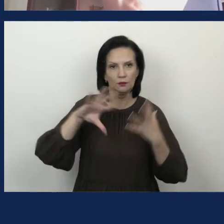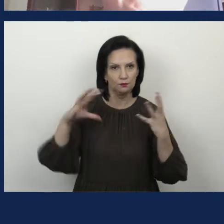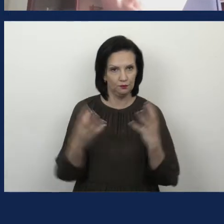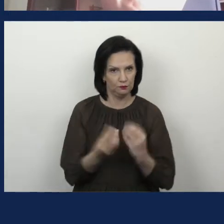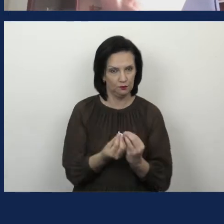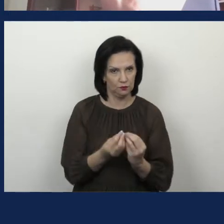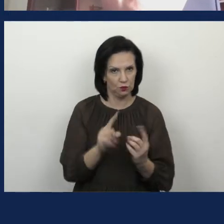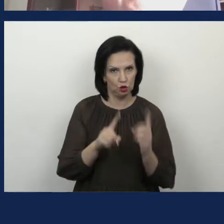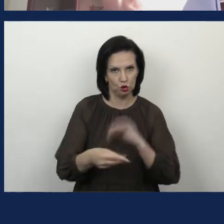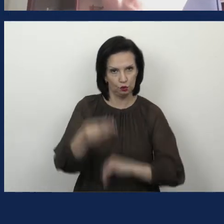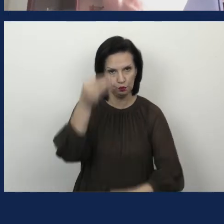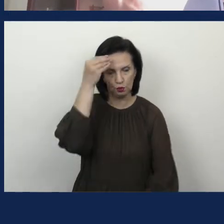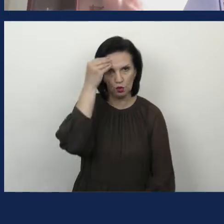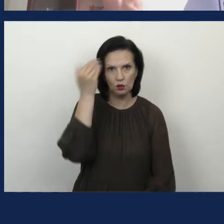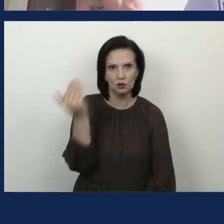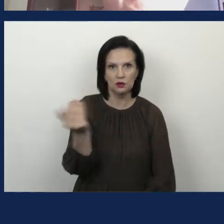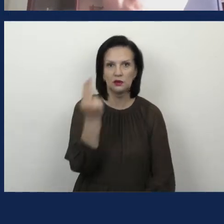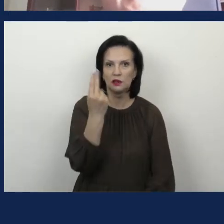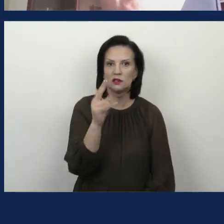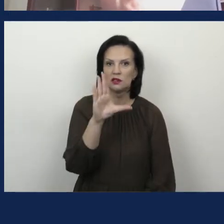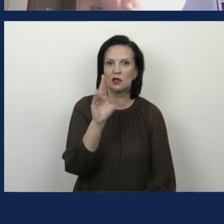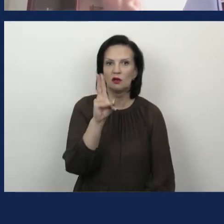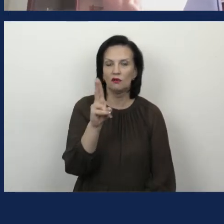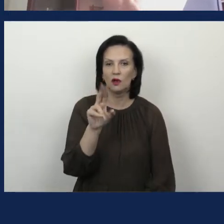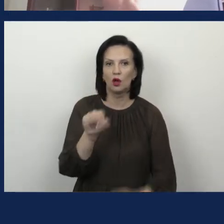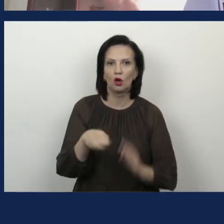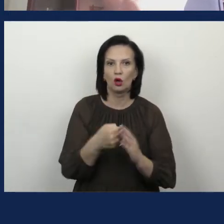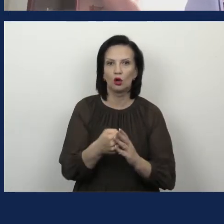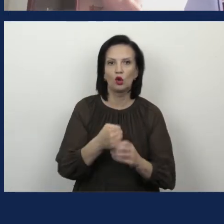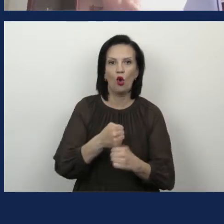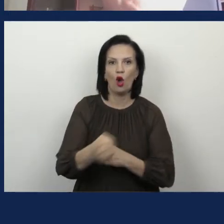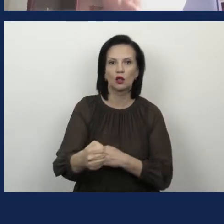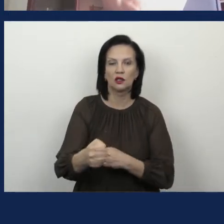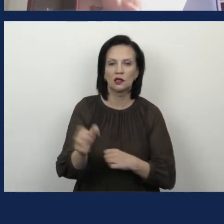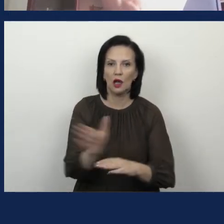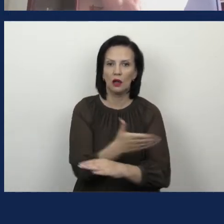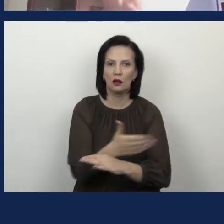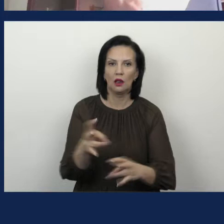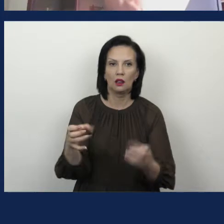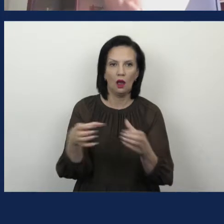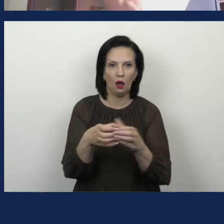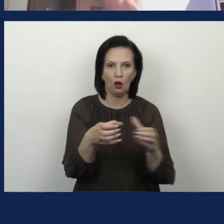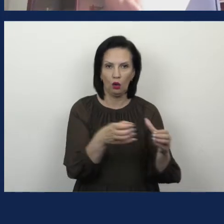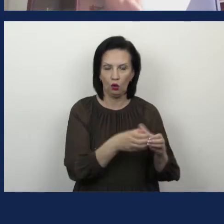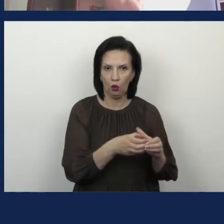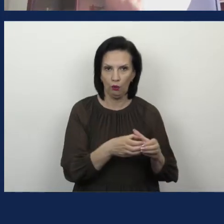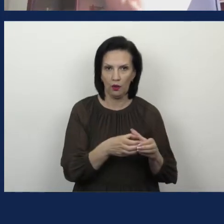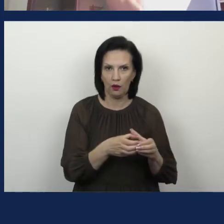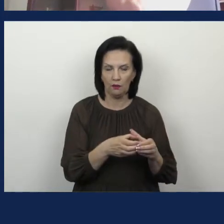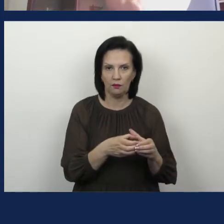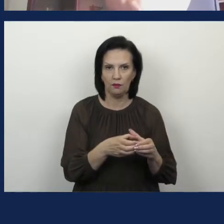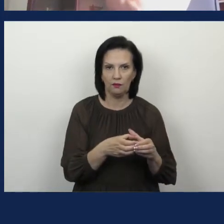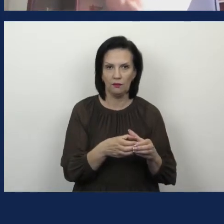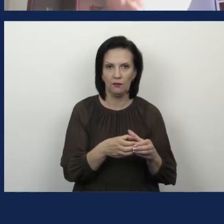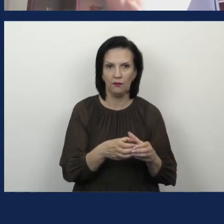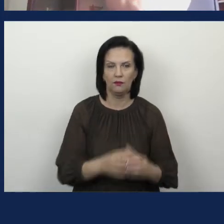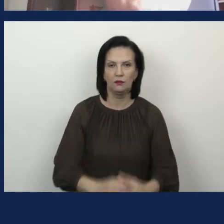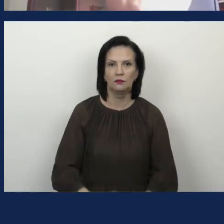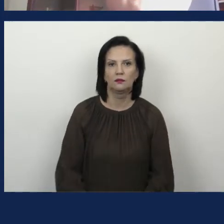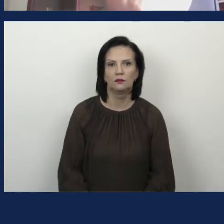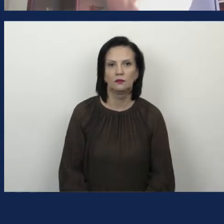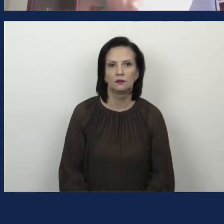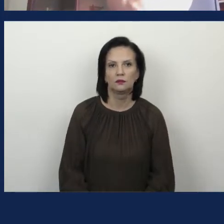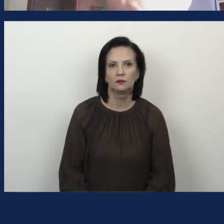Central Electoral Commission's decision to group the candidates based on the results